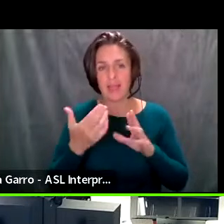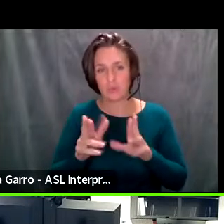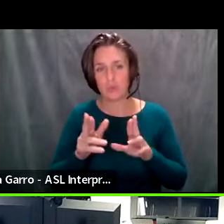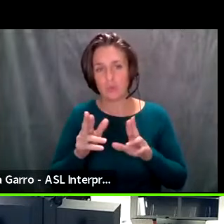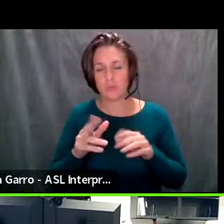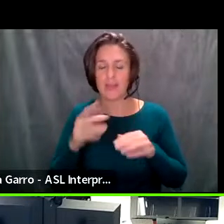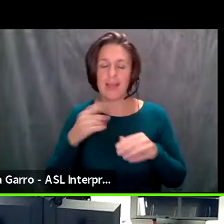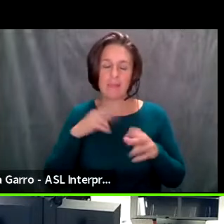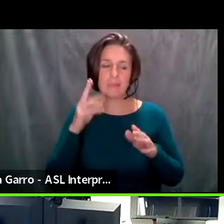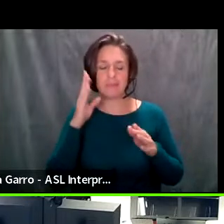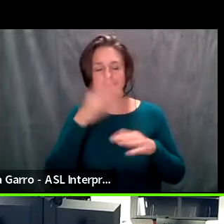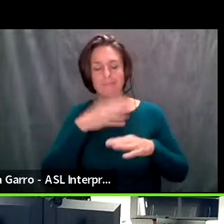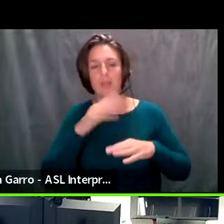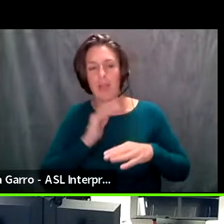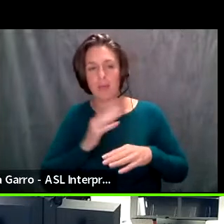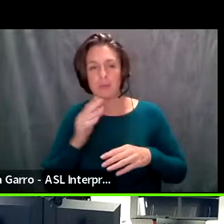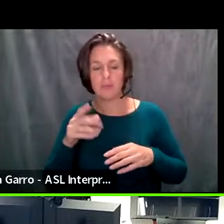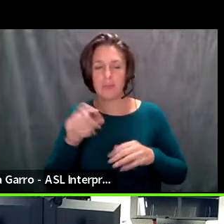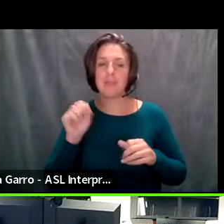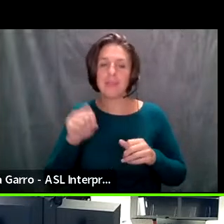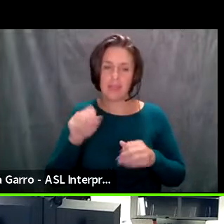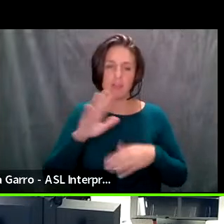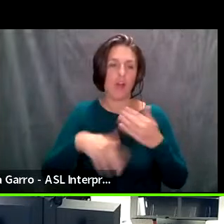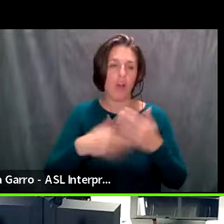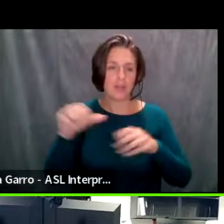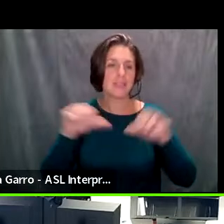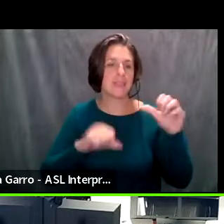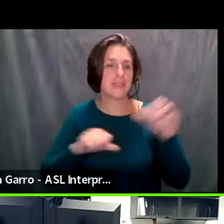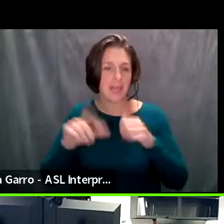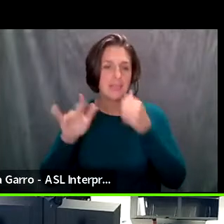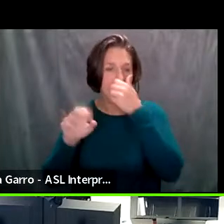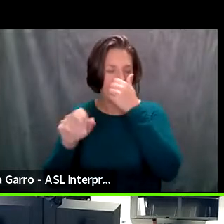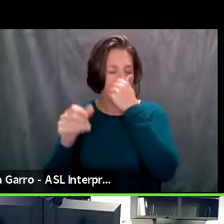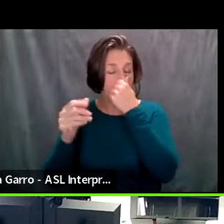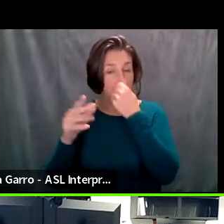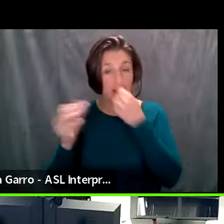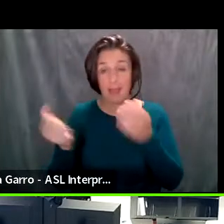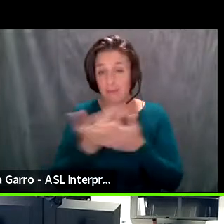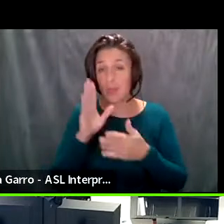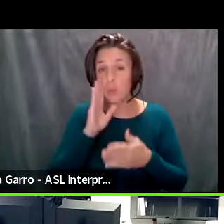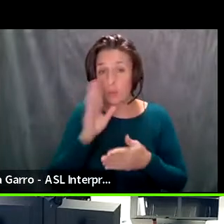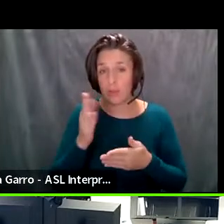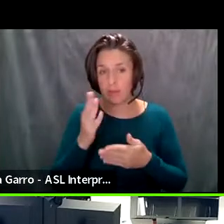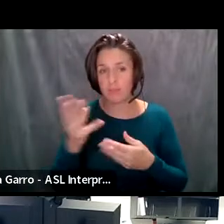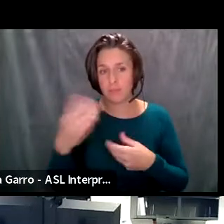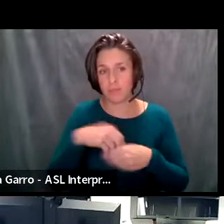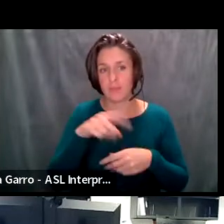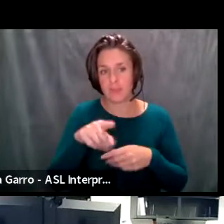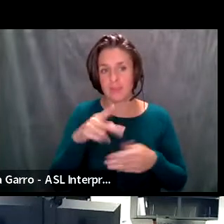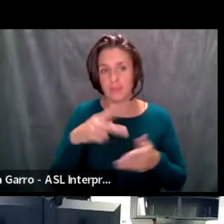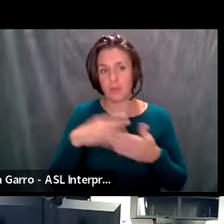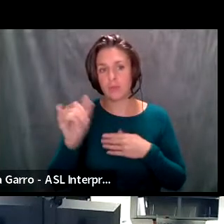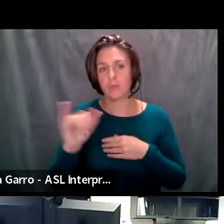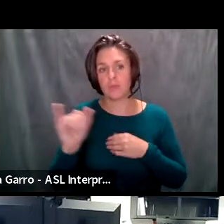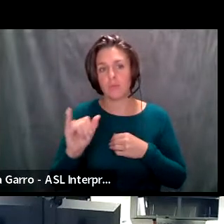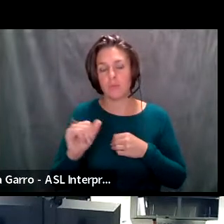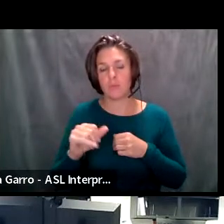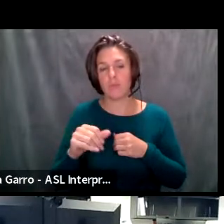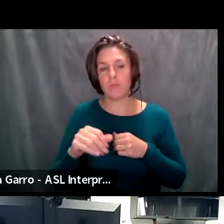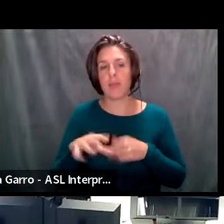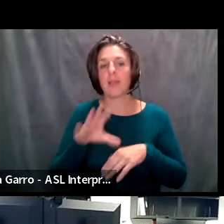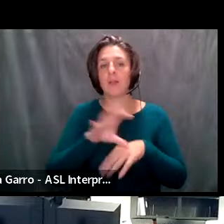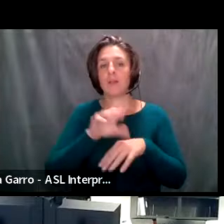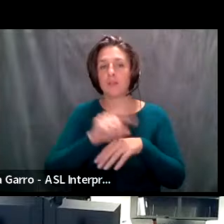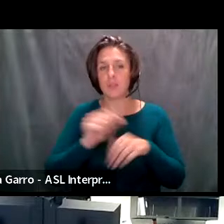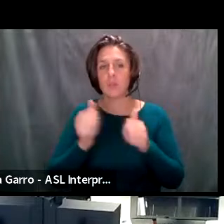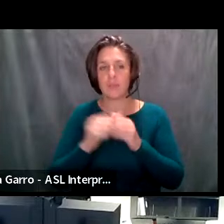the science labs and similar sort of classroom spaces will also be done as part of this project. Okay. Yeah. And consulting with